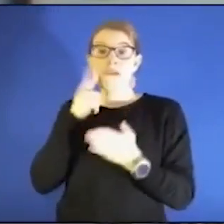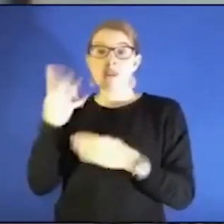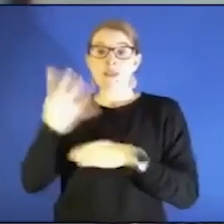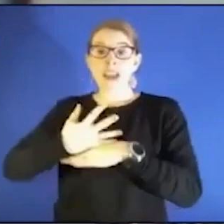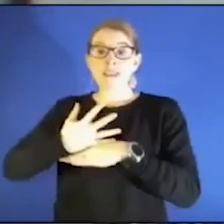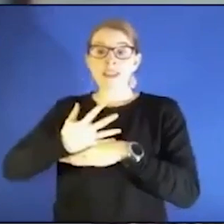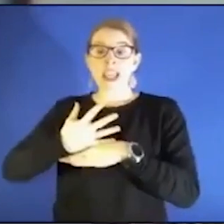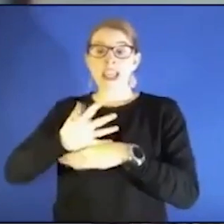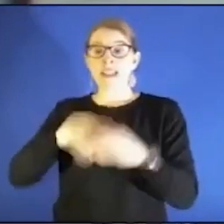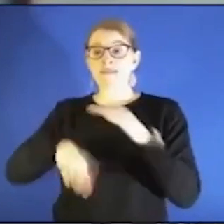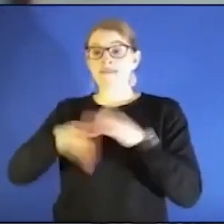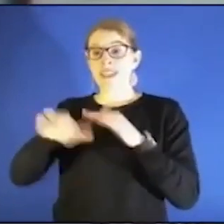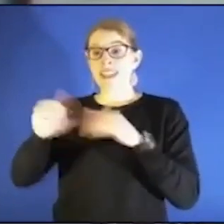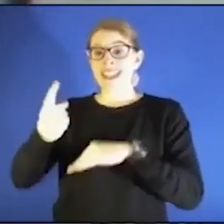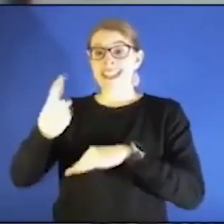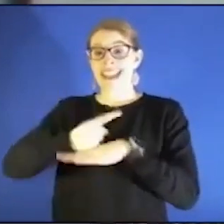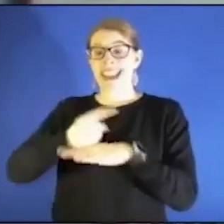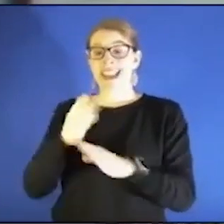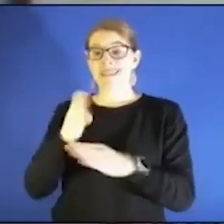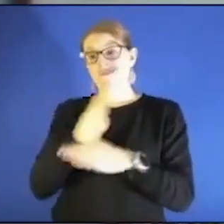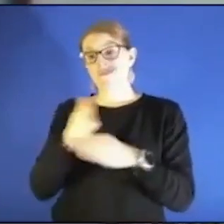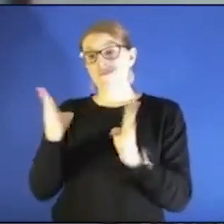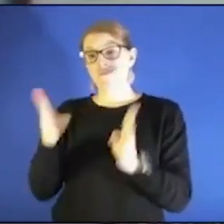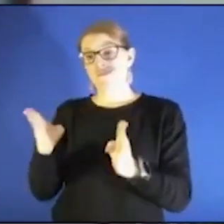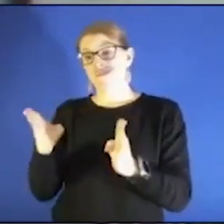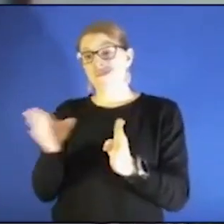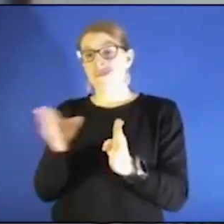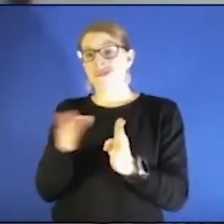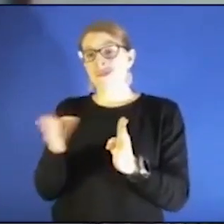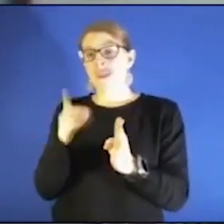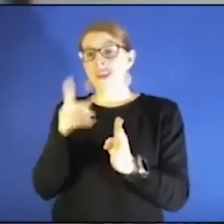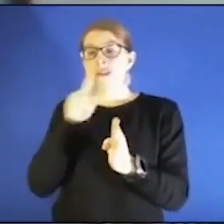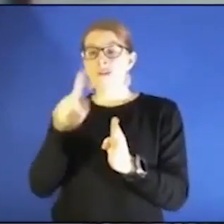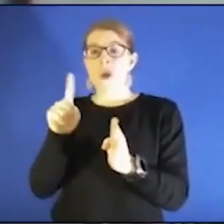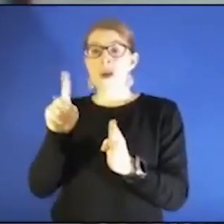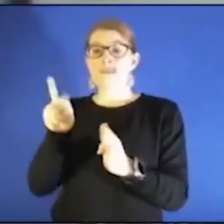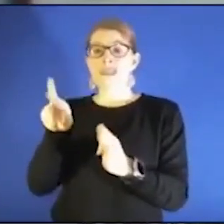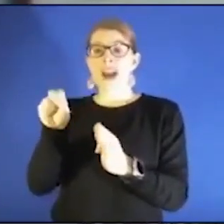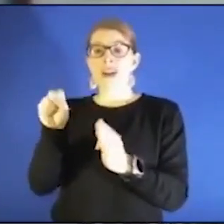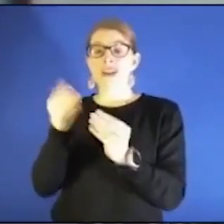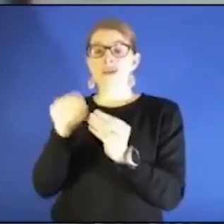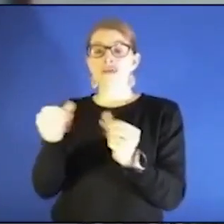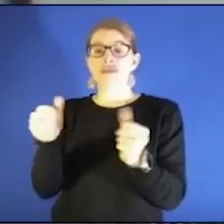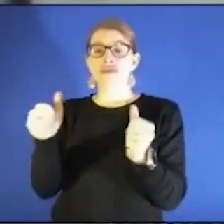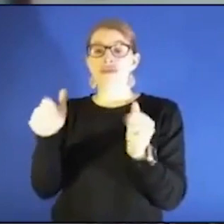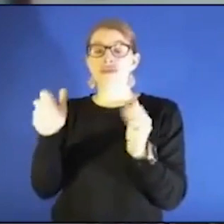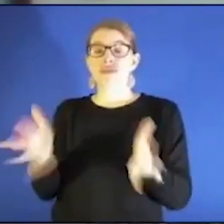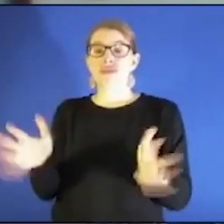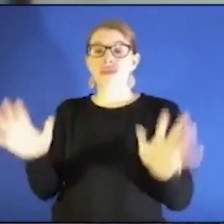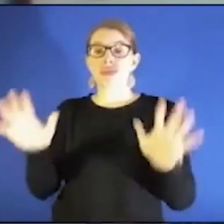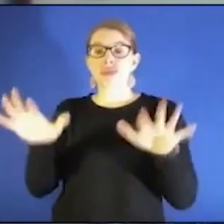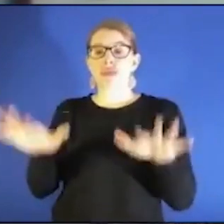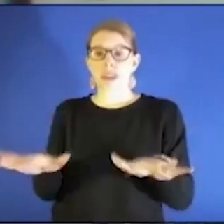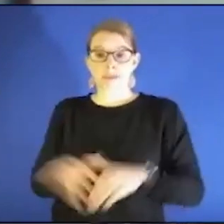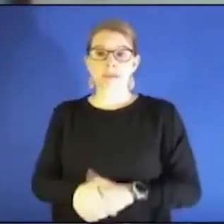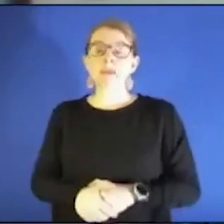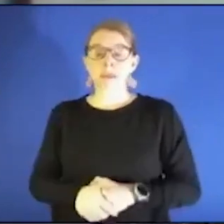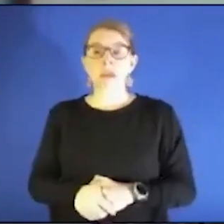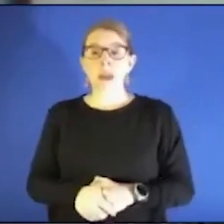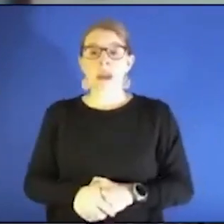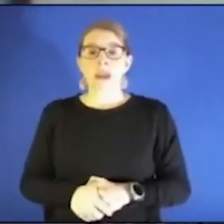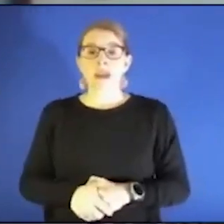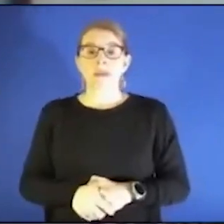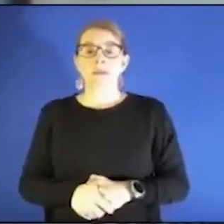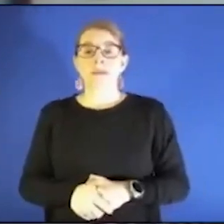to 10 days is kind of the time frame for the virus to kind of work its way through and get settled out. But that's our